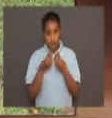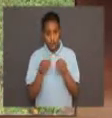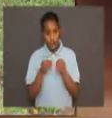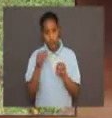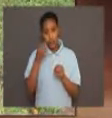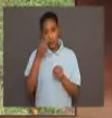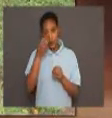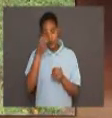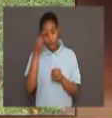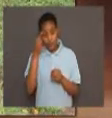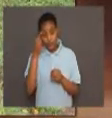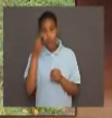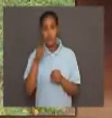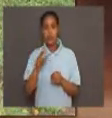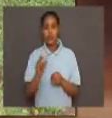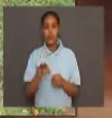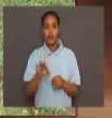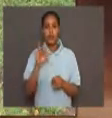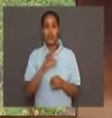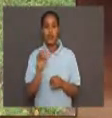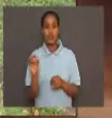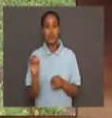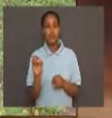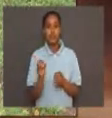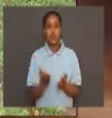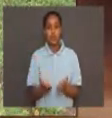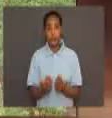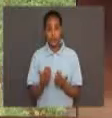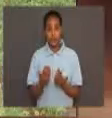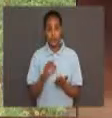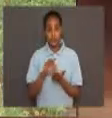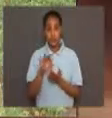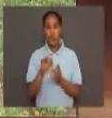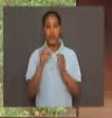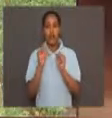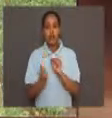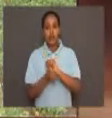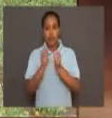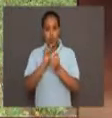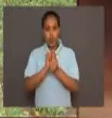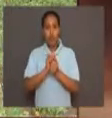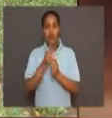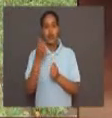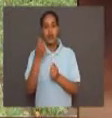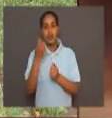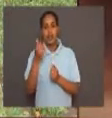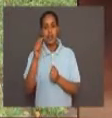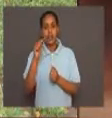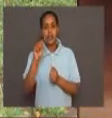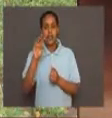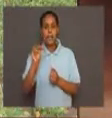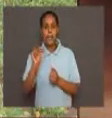beans, lentils, and peas, can convert atmospheric nitrogen